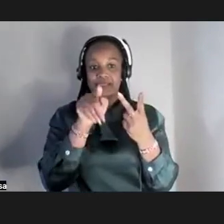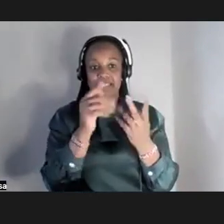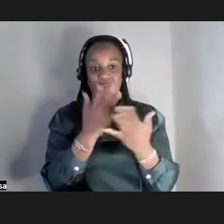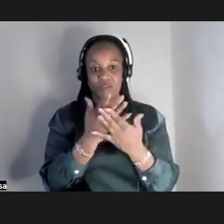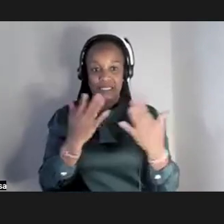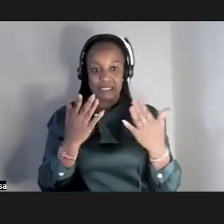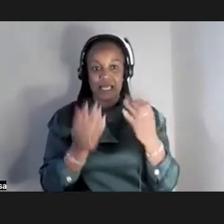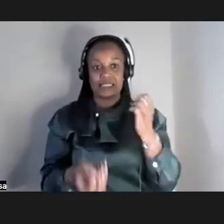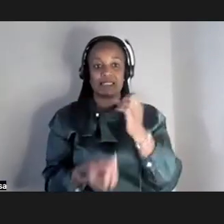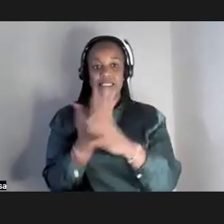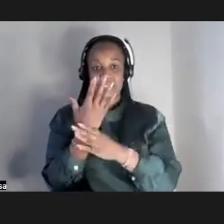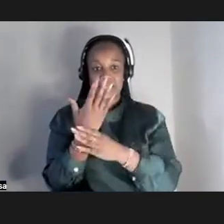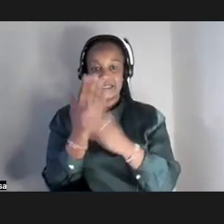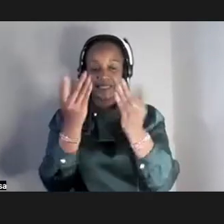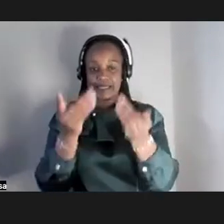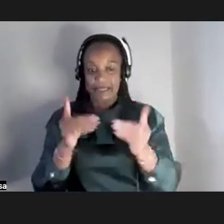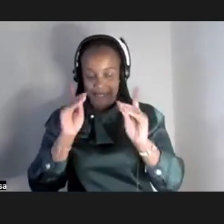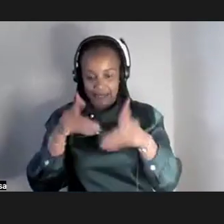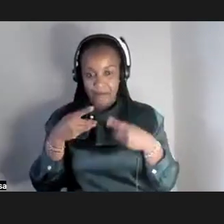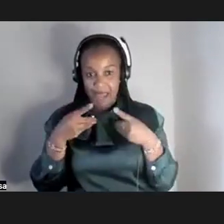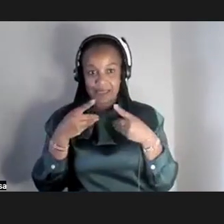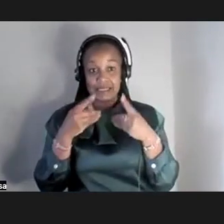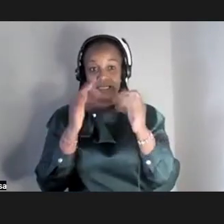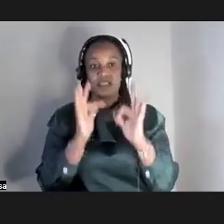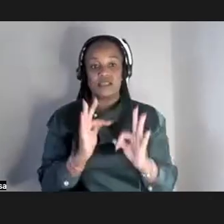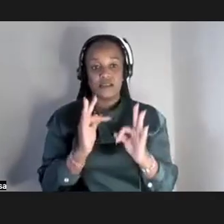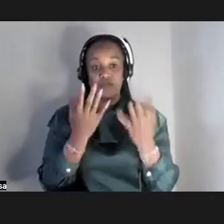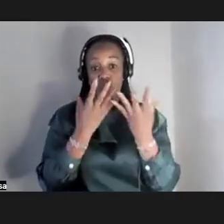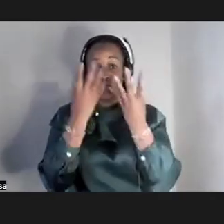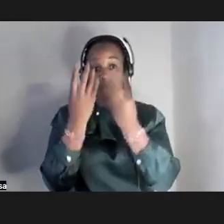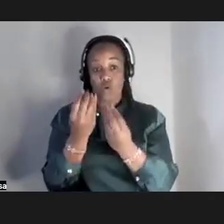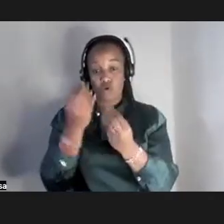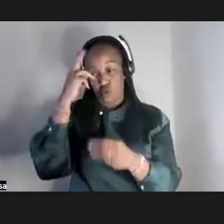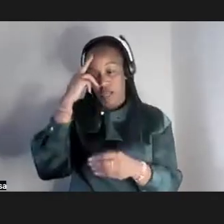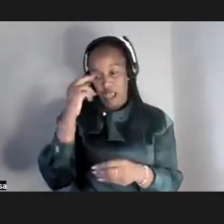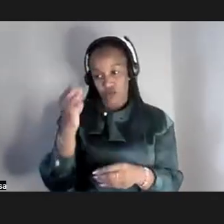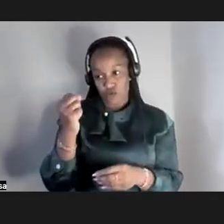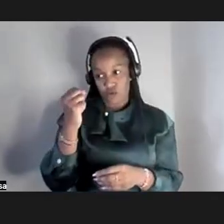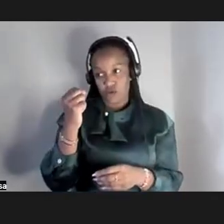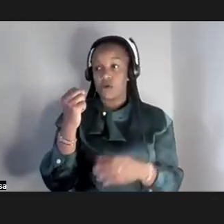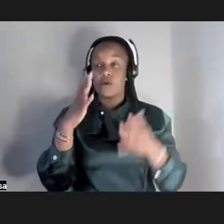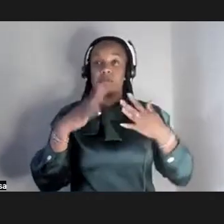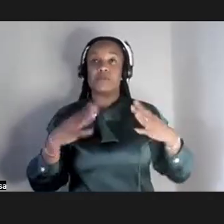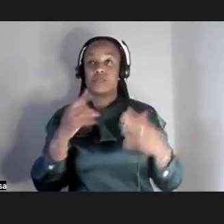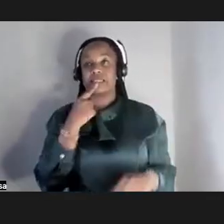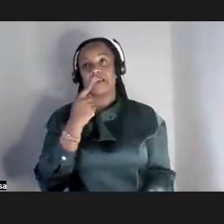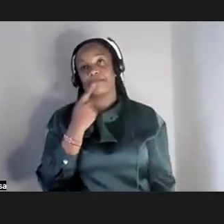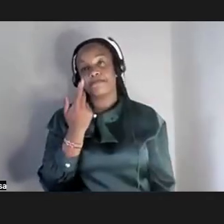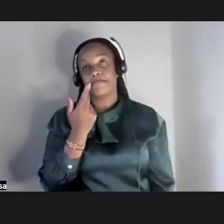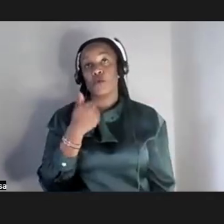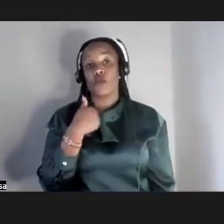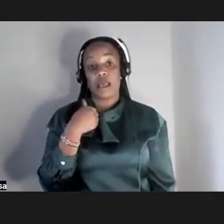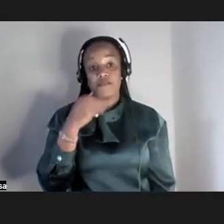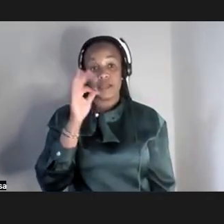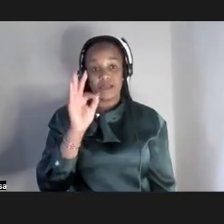created demand. In fact, if you walk around Narok, people are saying we have FGM.